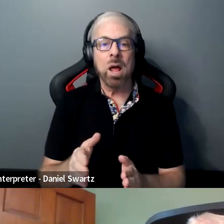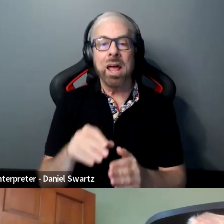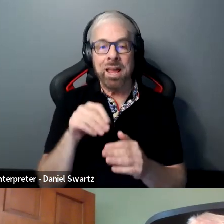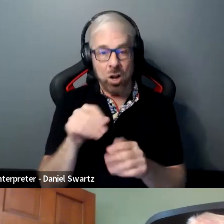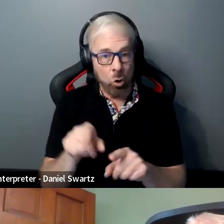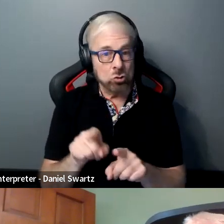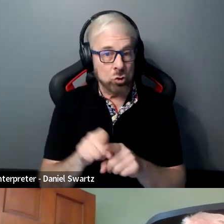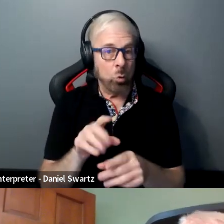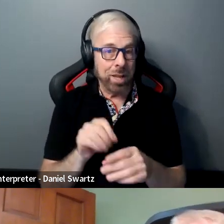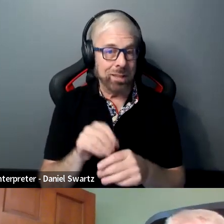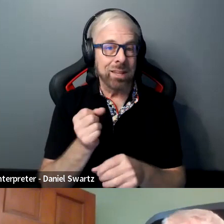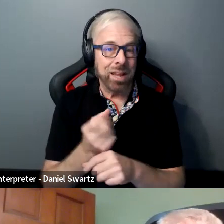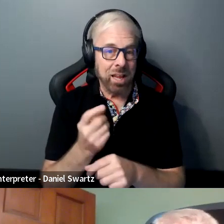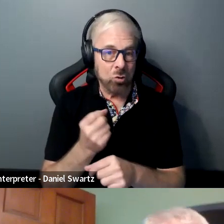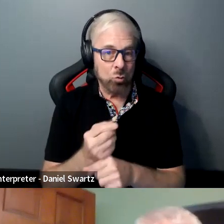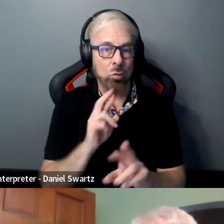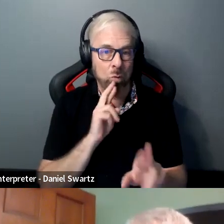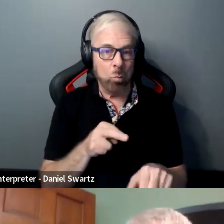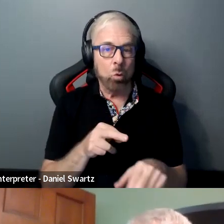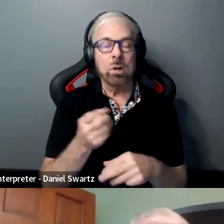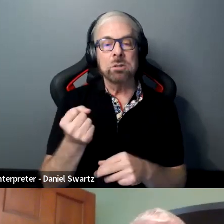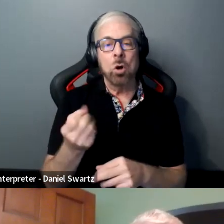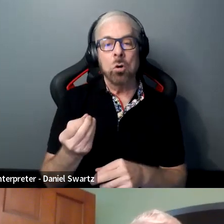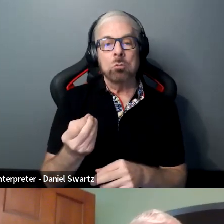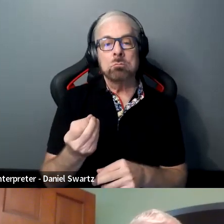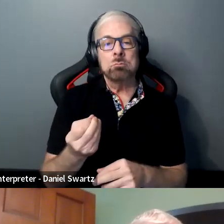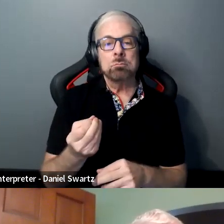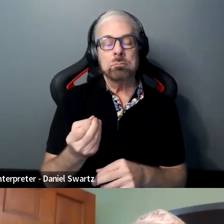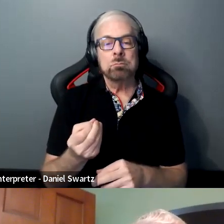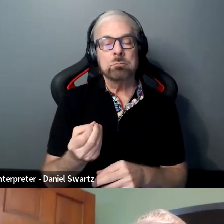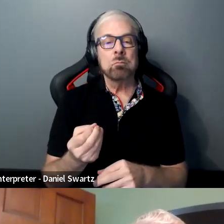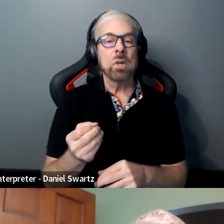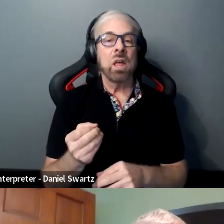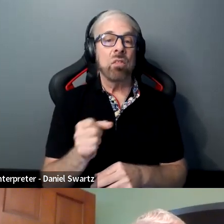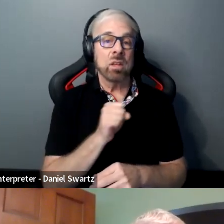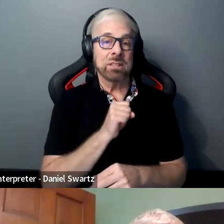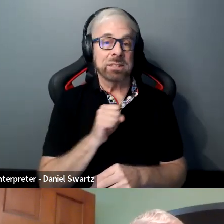annual reports. So the Senate bill